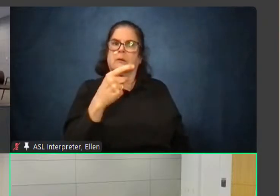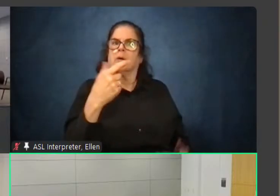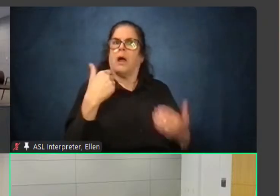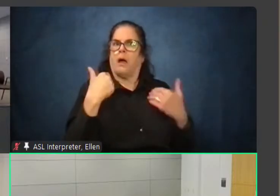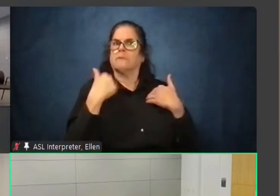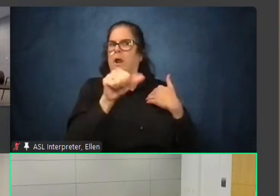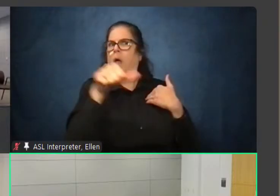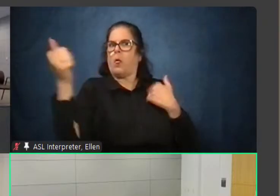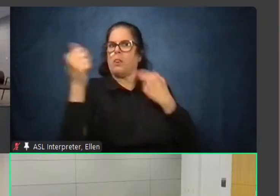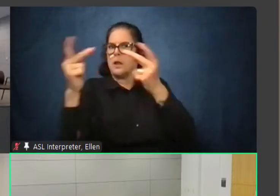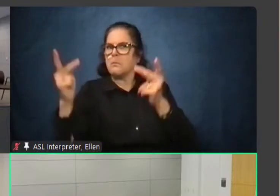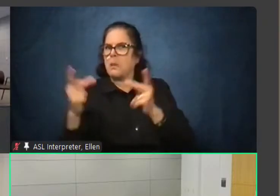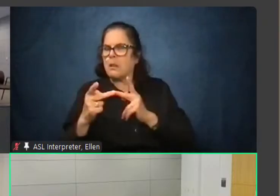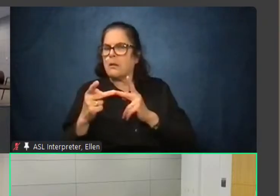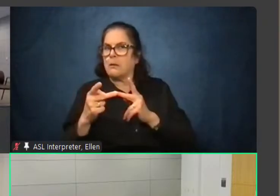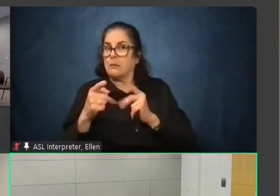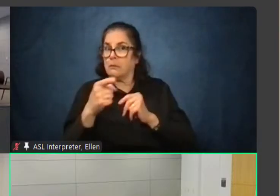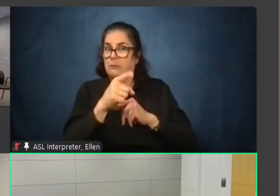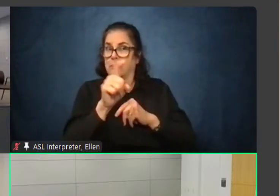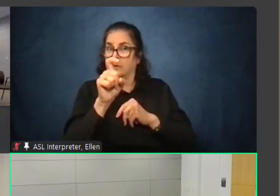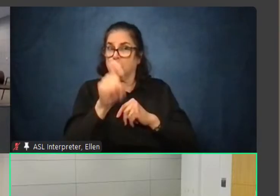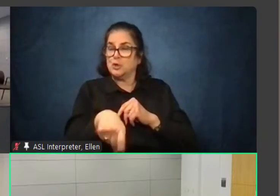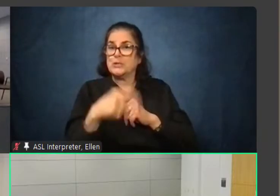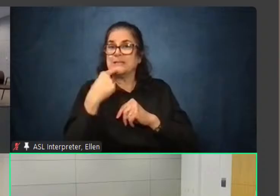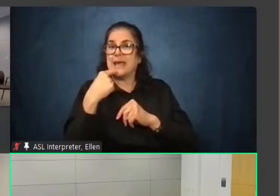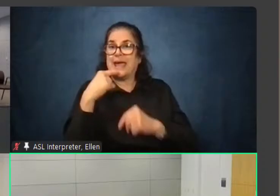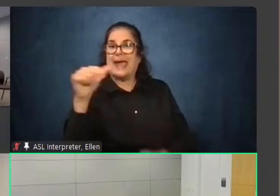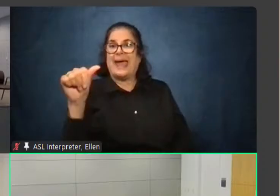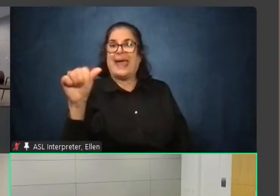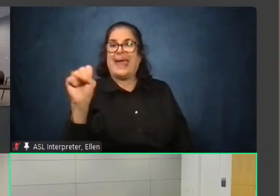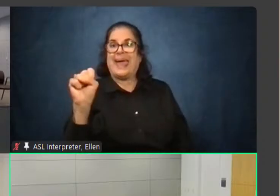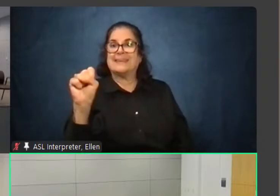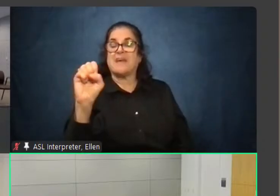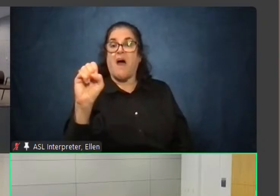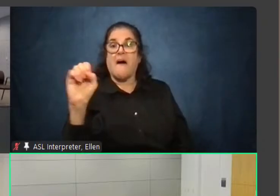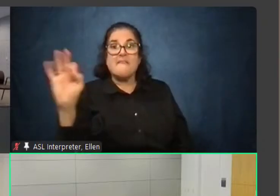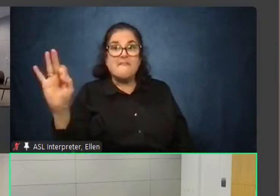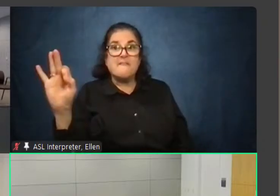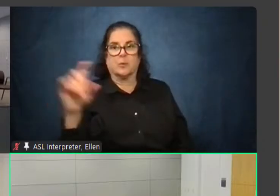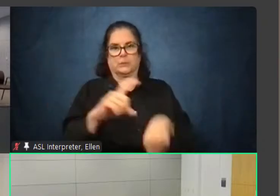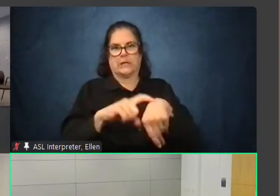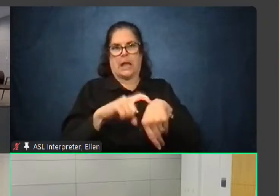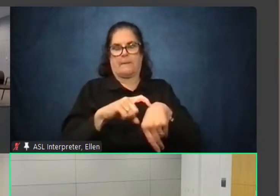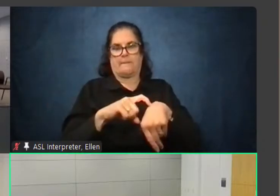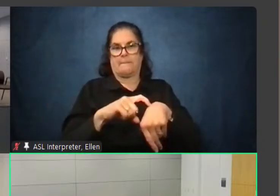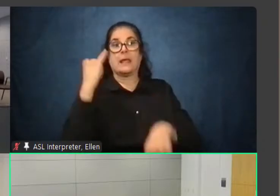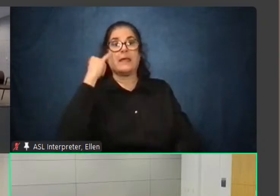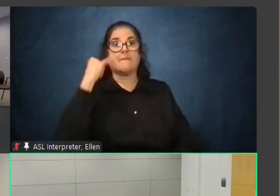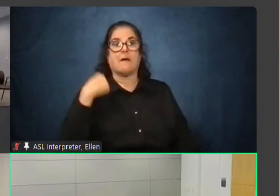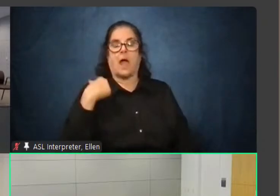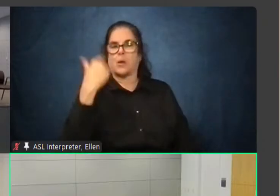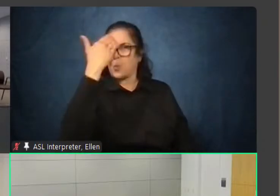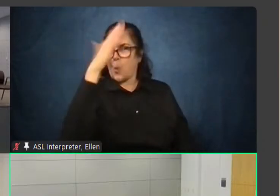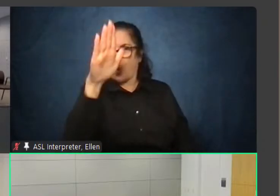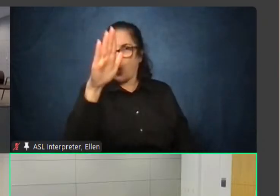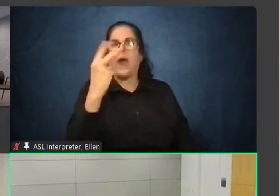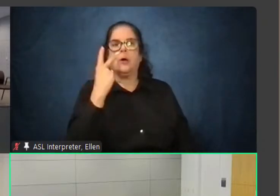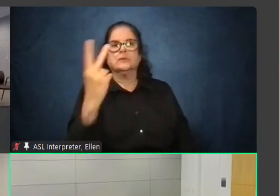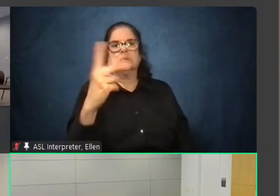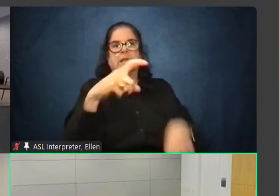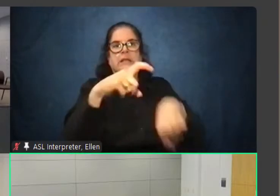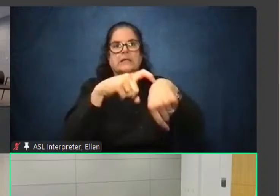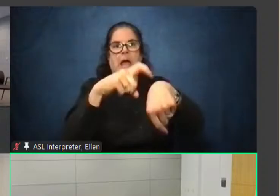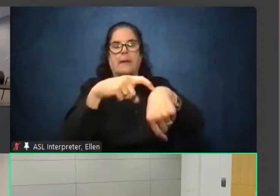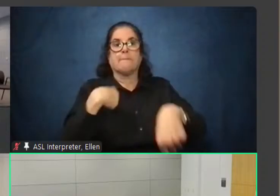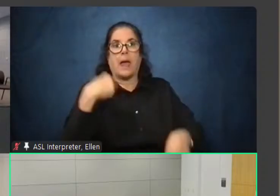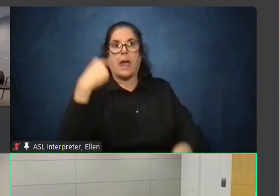been an issue. I'm just wondering if you put like as of ahead of the time, because I'm just thinking if I did not know, I would, even though I would see the time, my brain